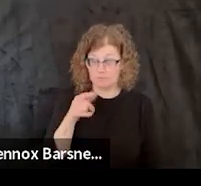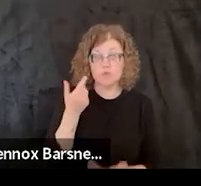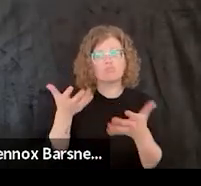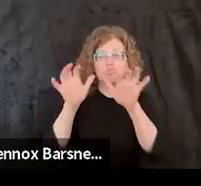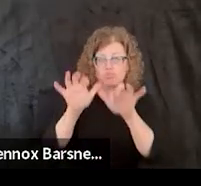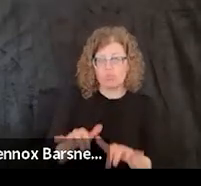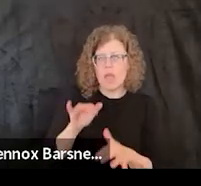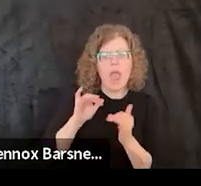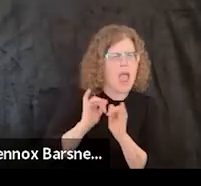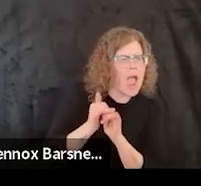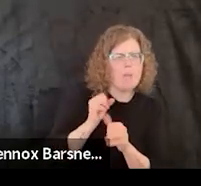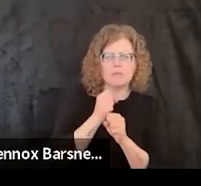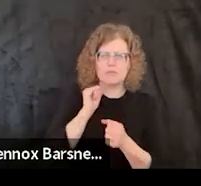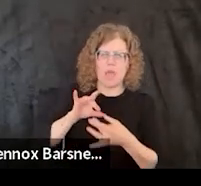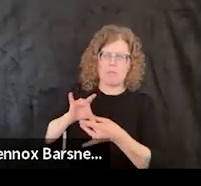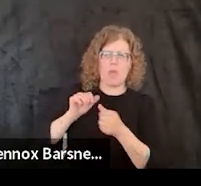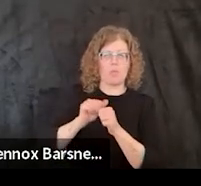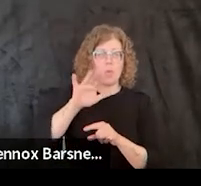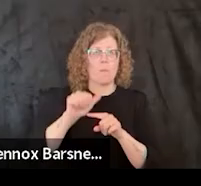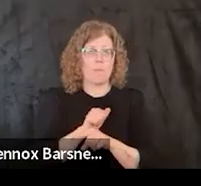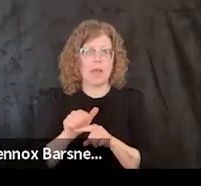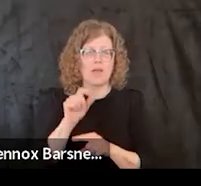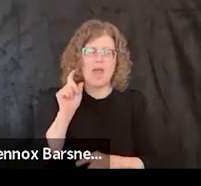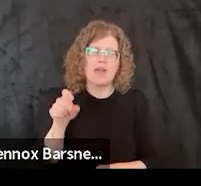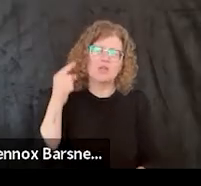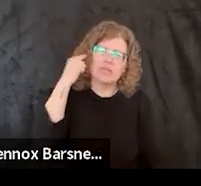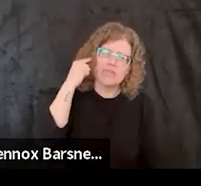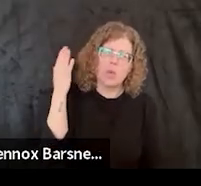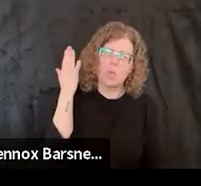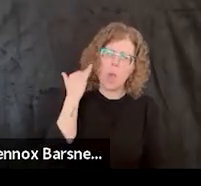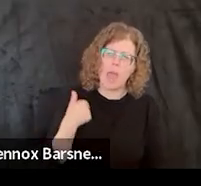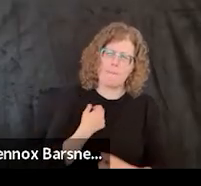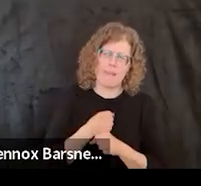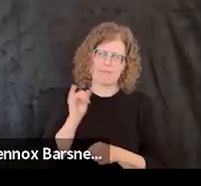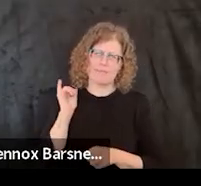yourself why this and why now. How will this project allow you to